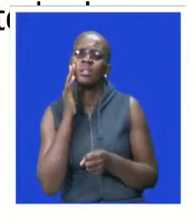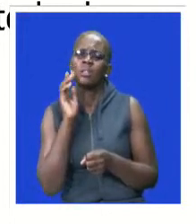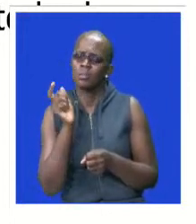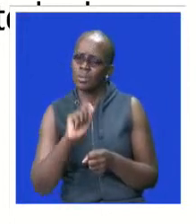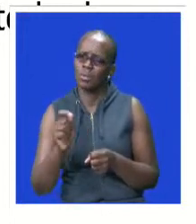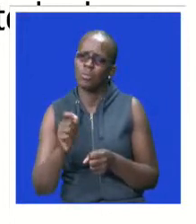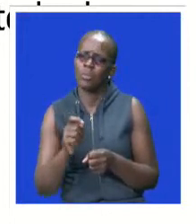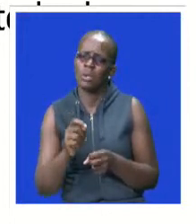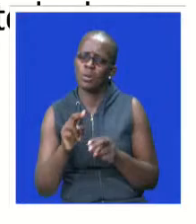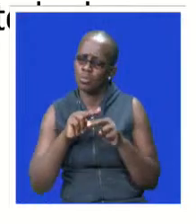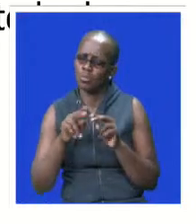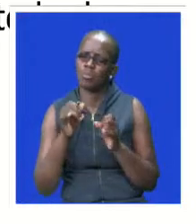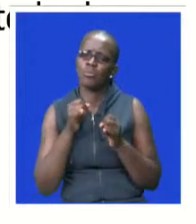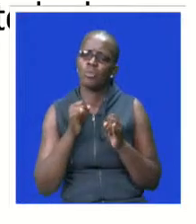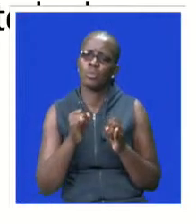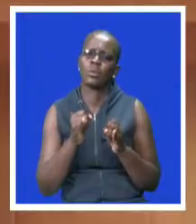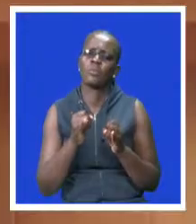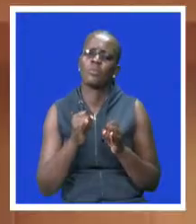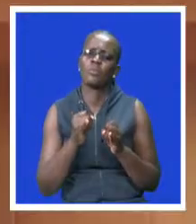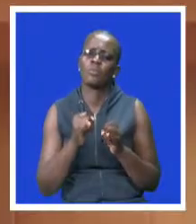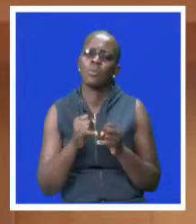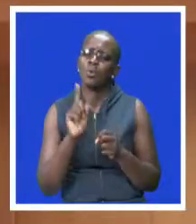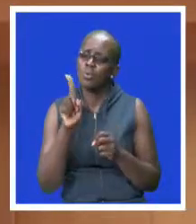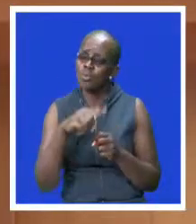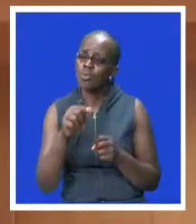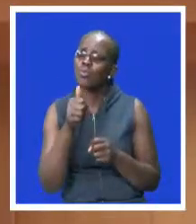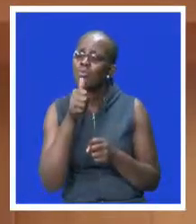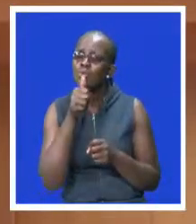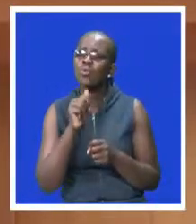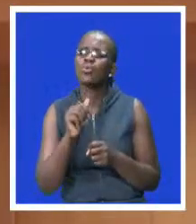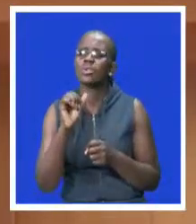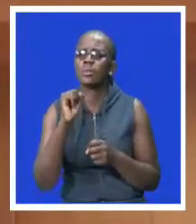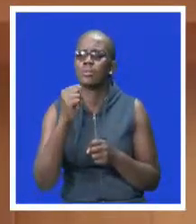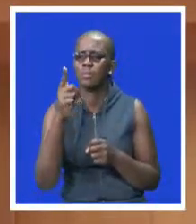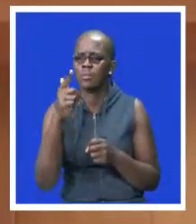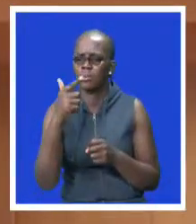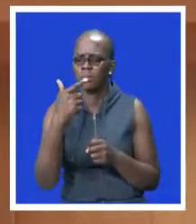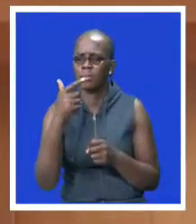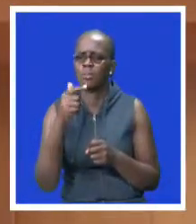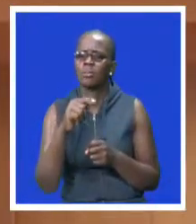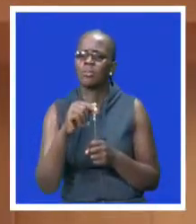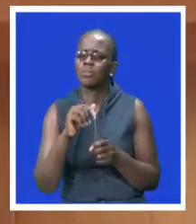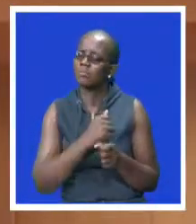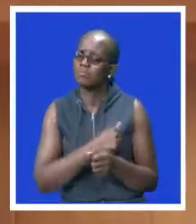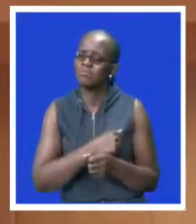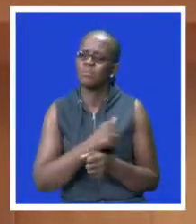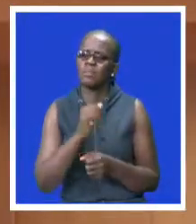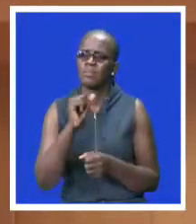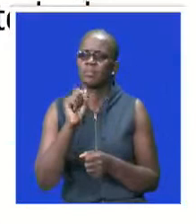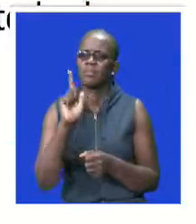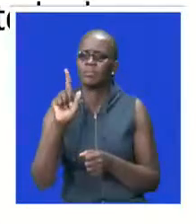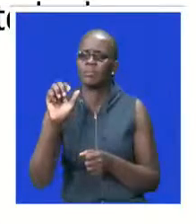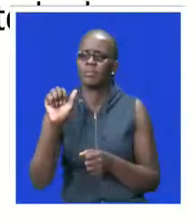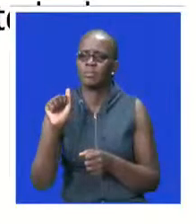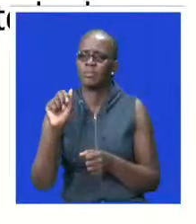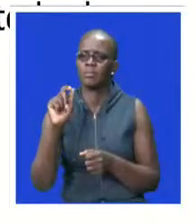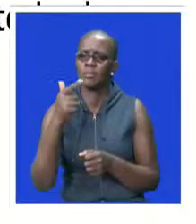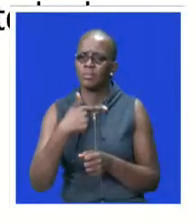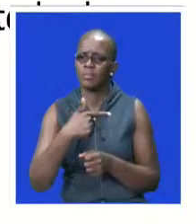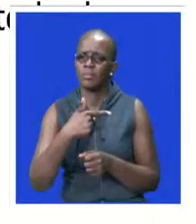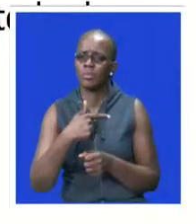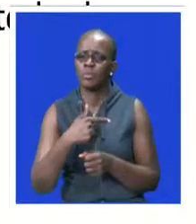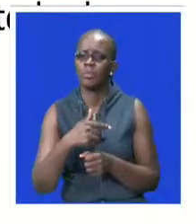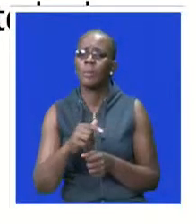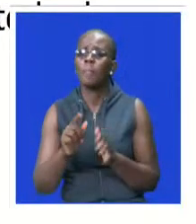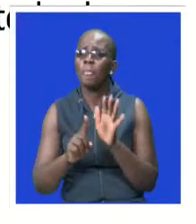What is slang? We have got what? We have got an example here. If you know my mom kind of like freaks